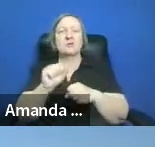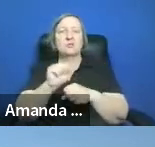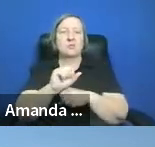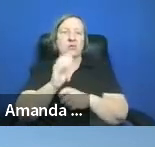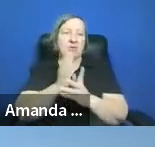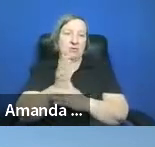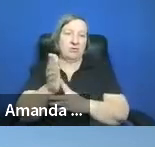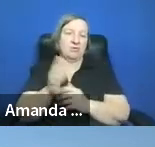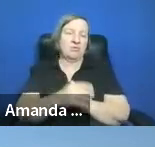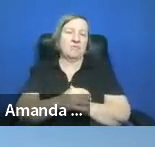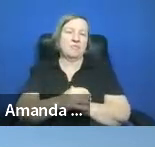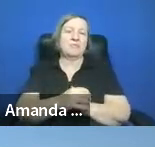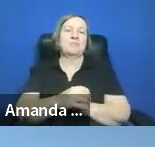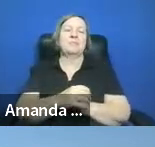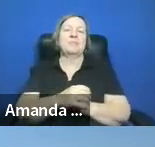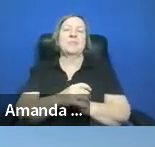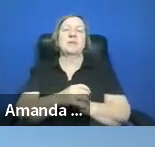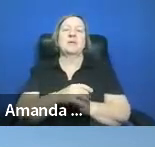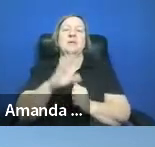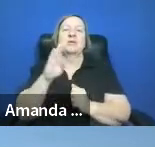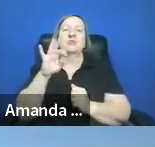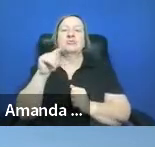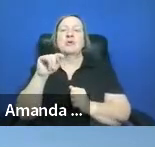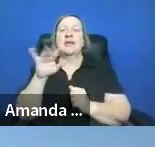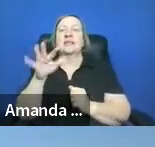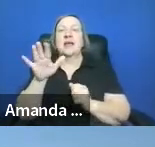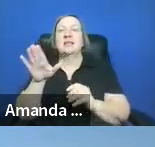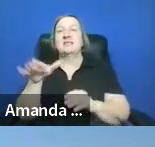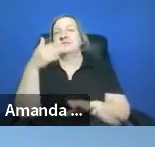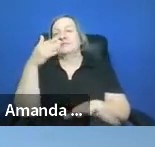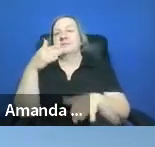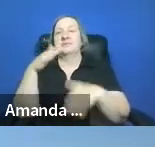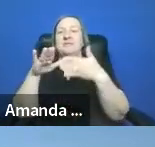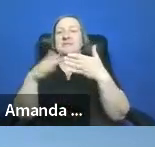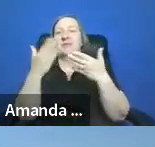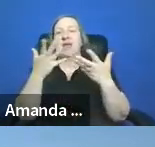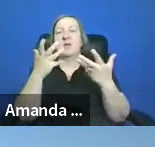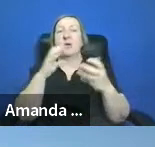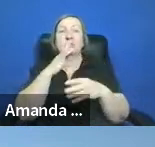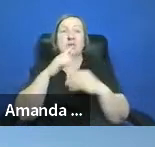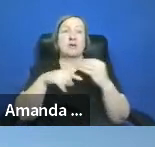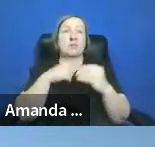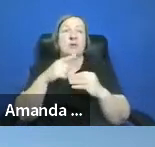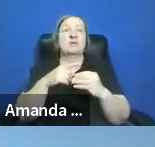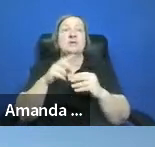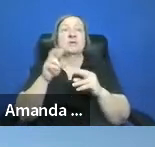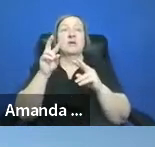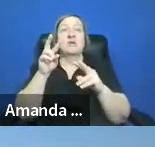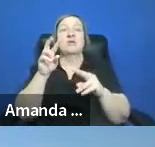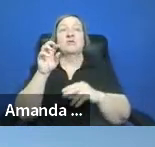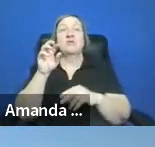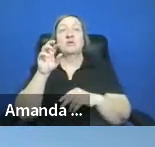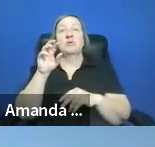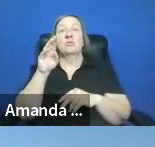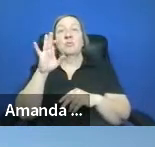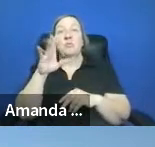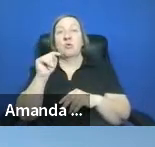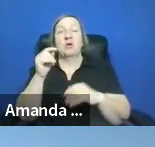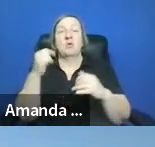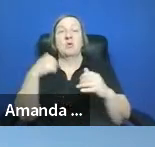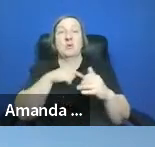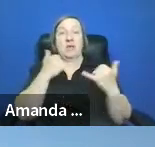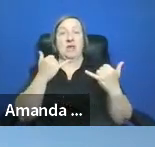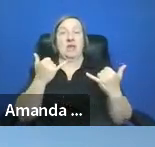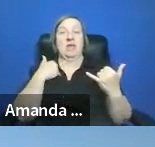So Brent's kind of scrolling through these, but I want to talk about these. So the viewpoint and vantage point we have here, can we just stay